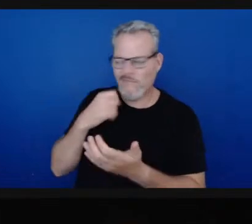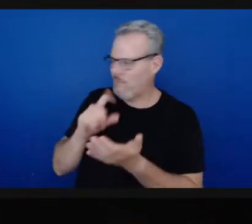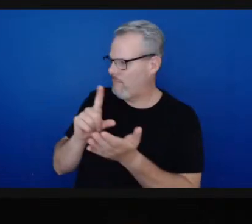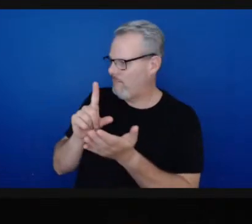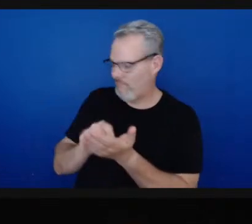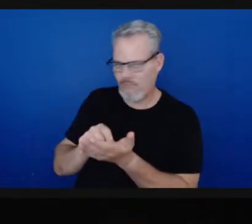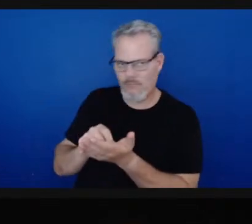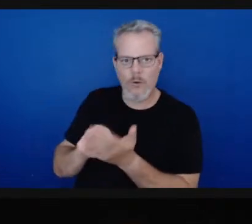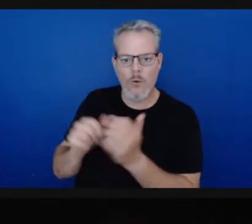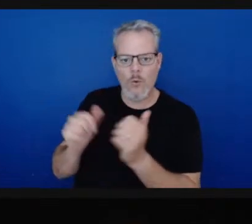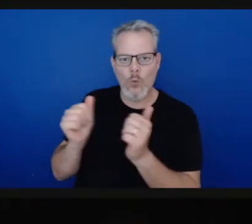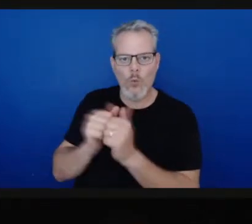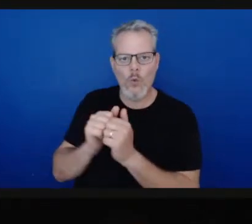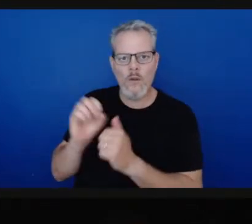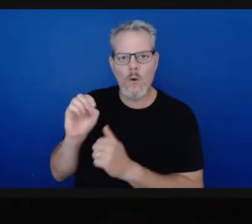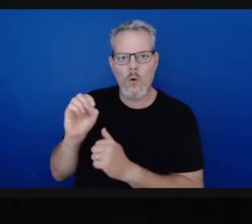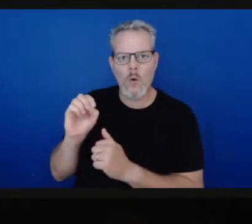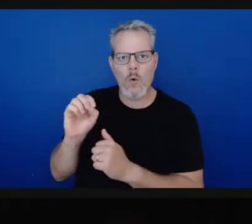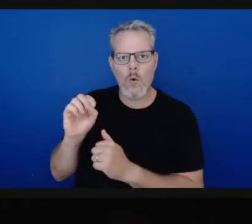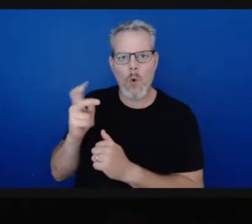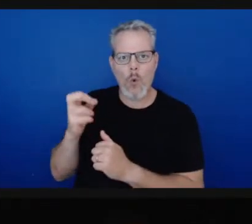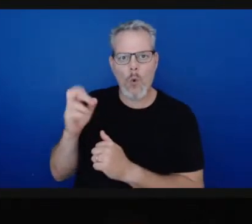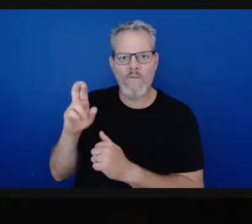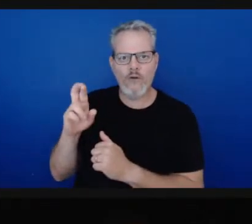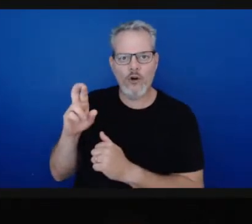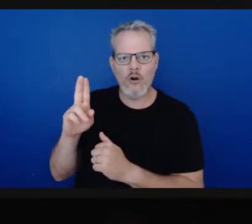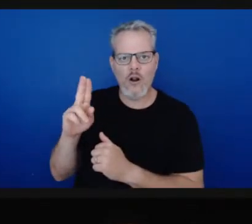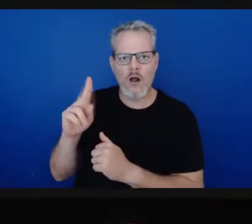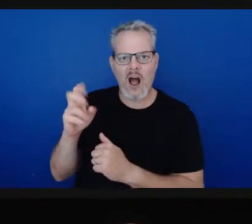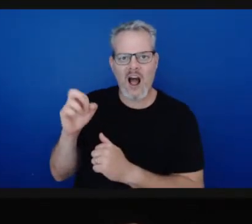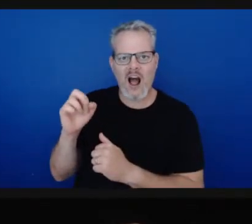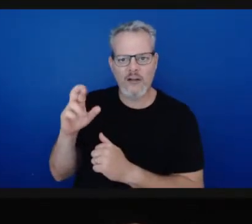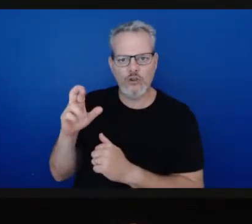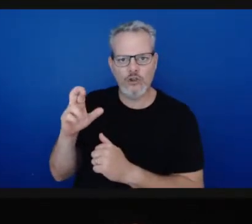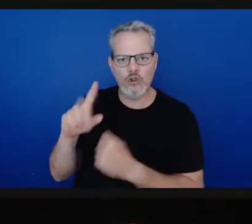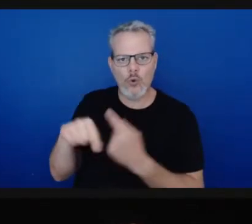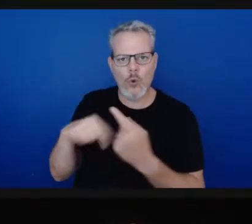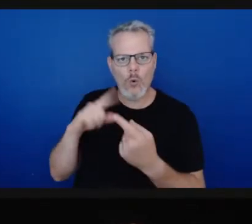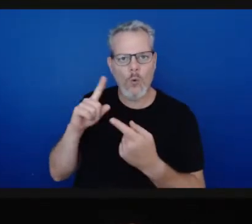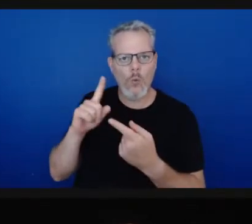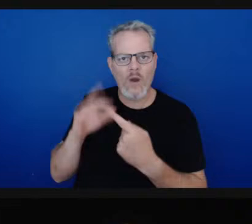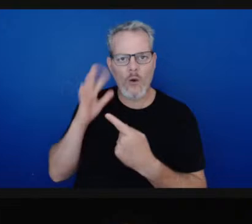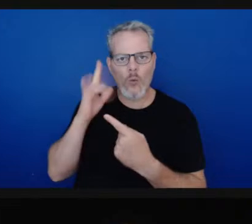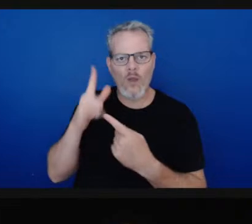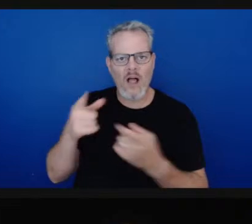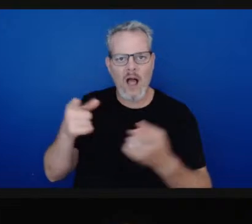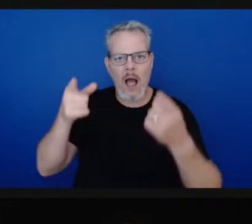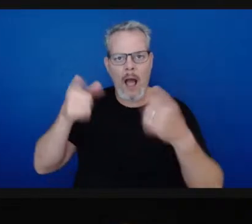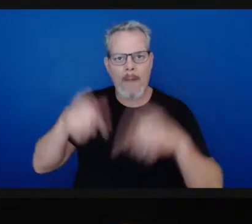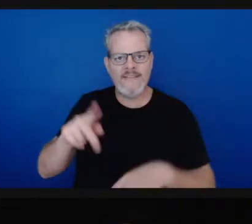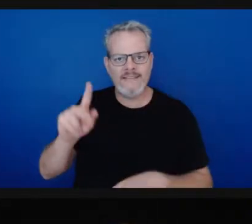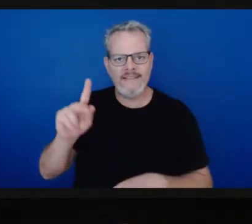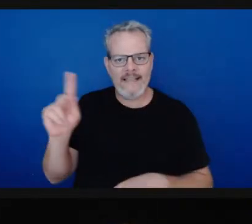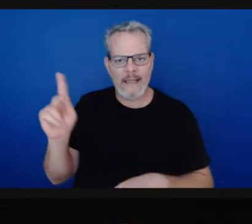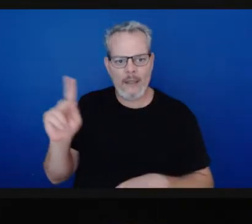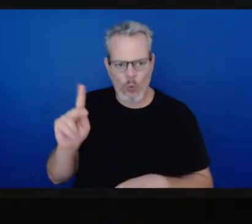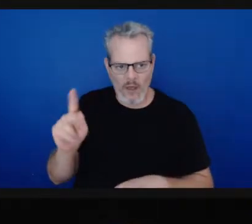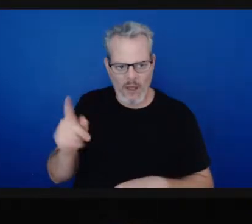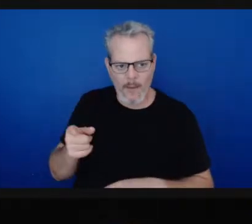under of December 31st for an eruption to take place on Kilauea, anywhere on Kilauea.